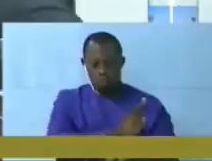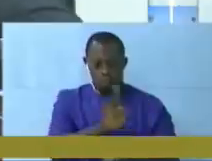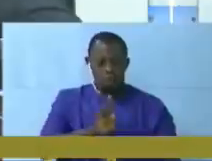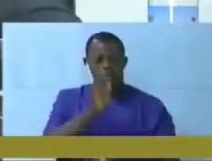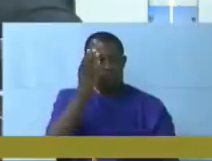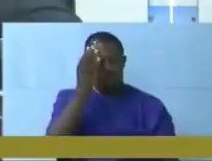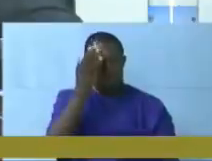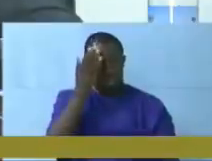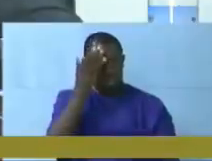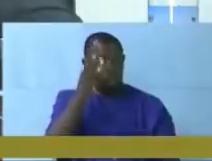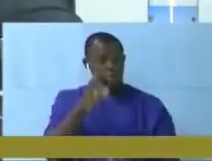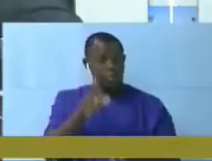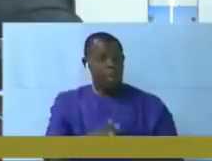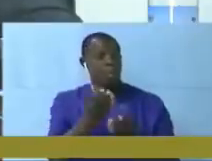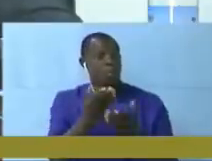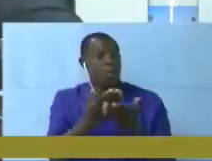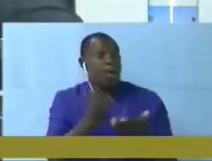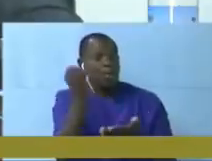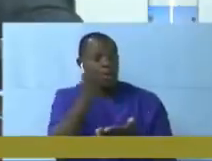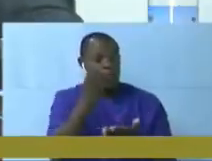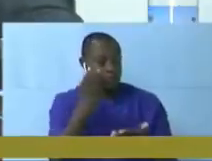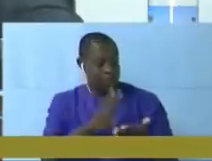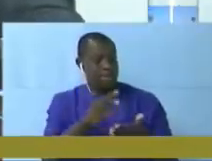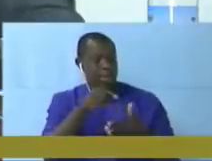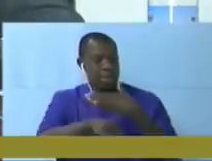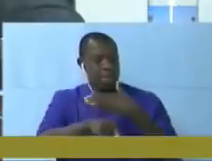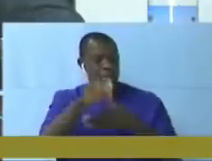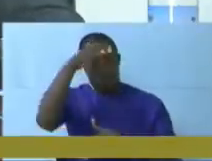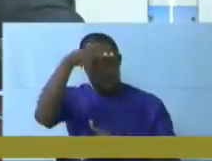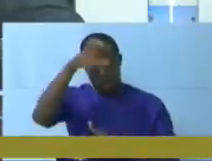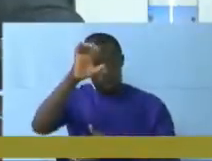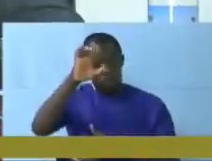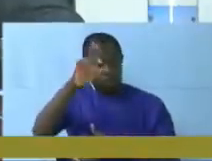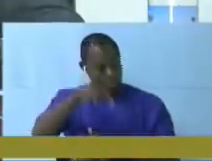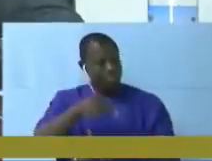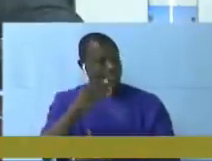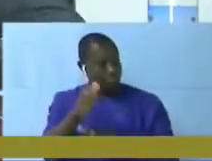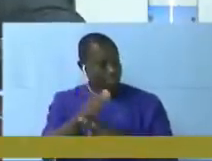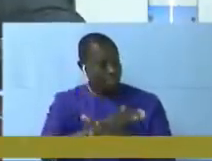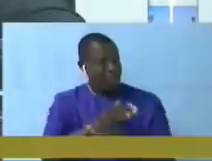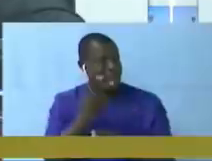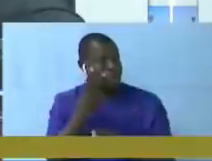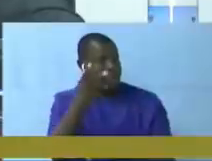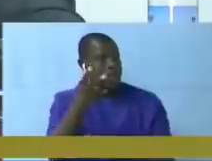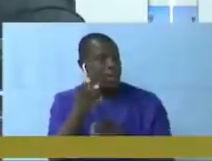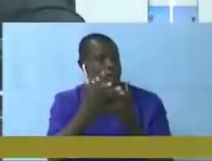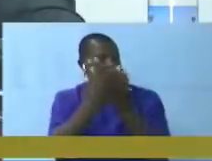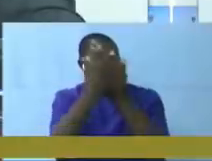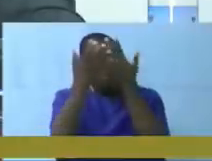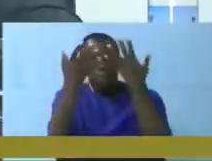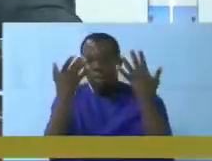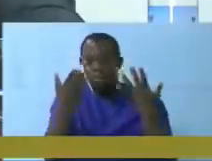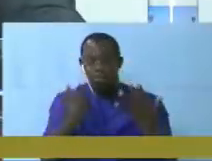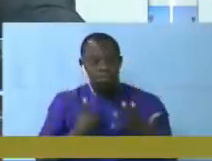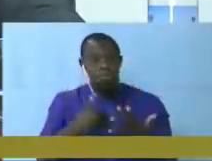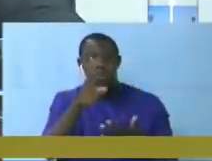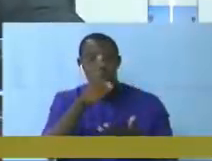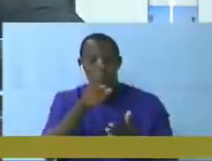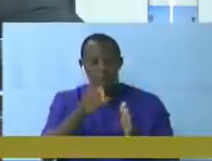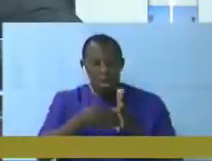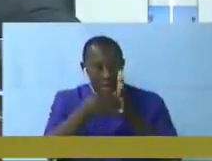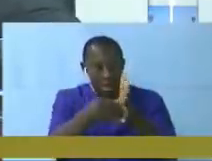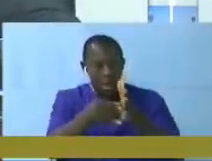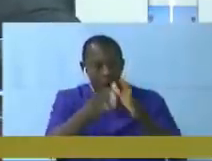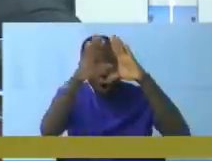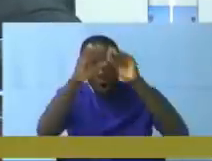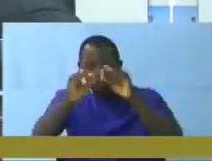commission that a lot of the holders of those same offices you mentioned were unqualified. Lolu nak abona